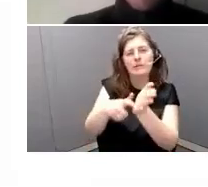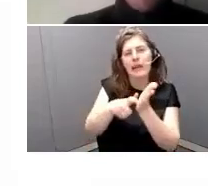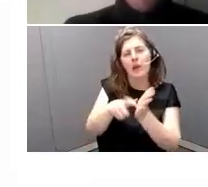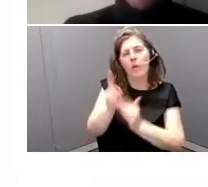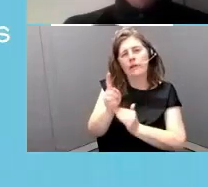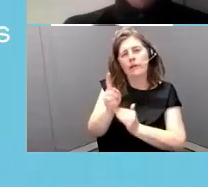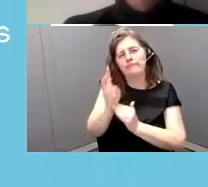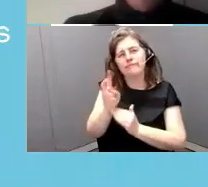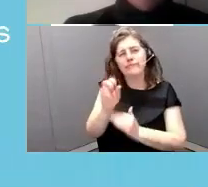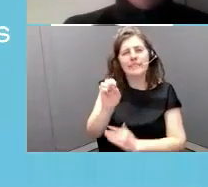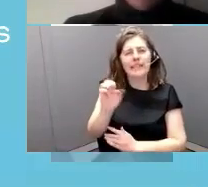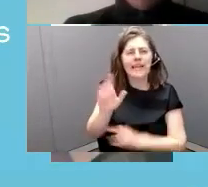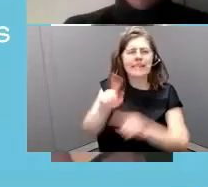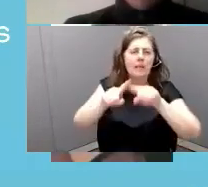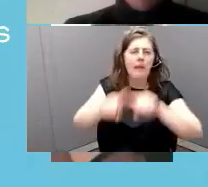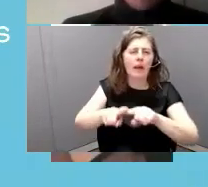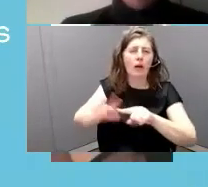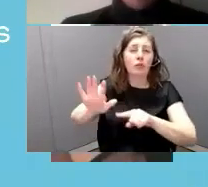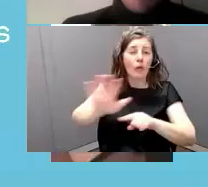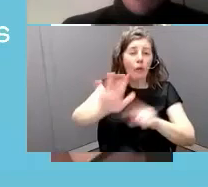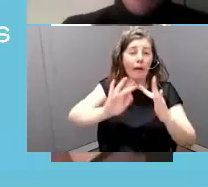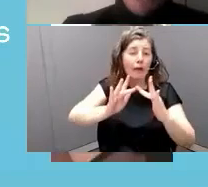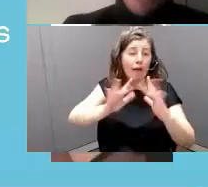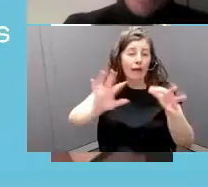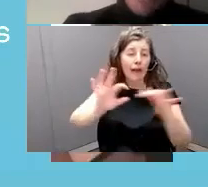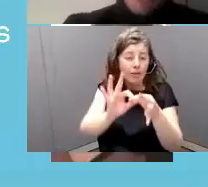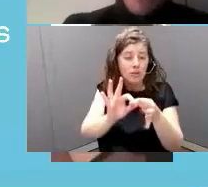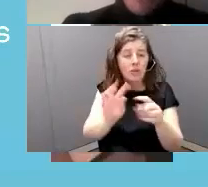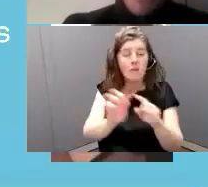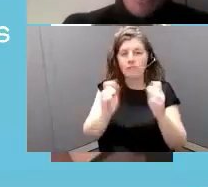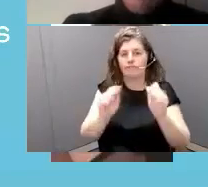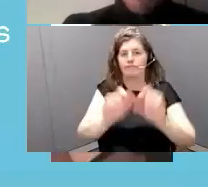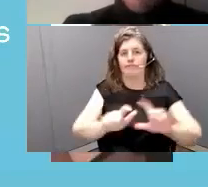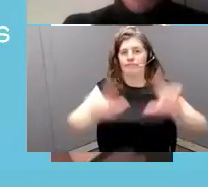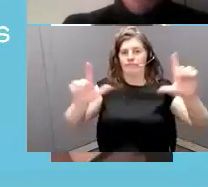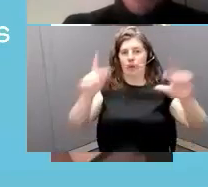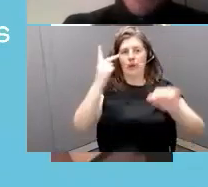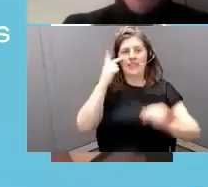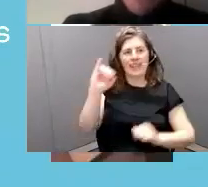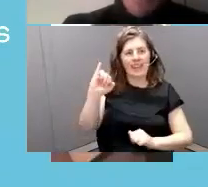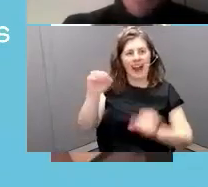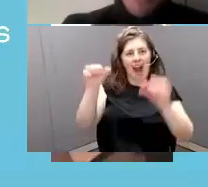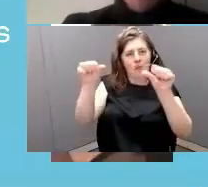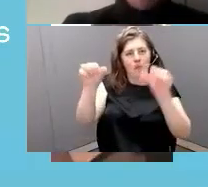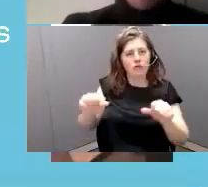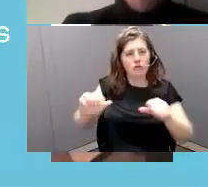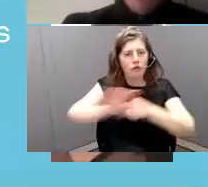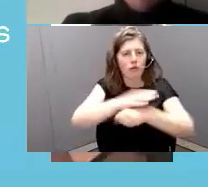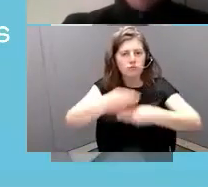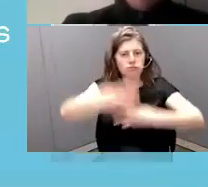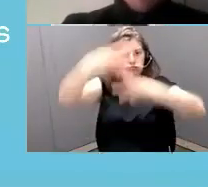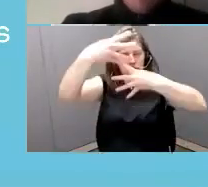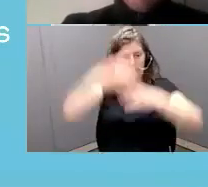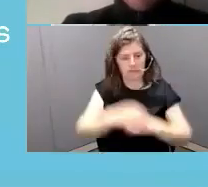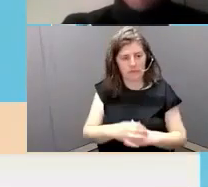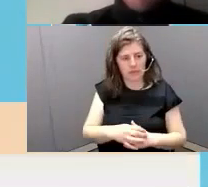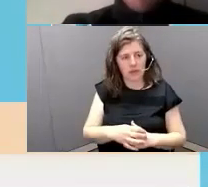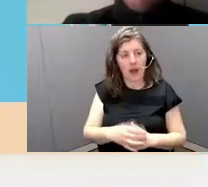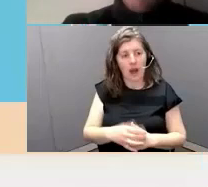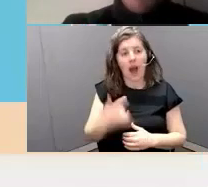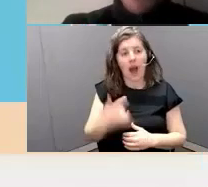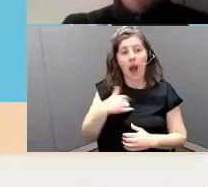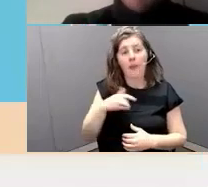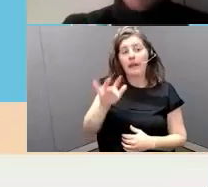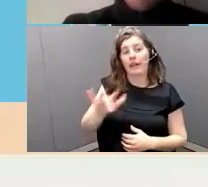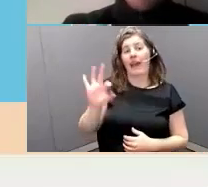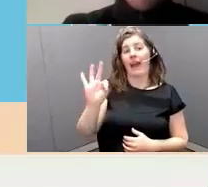depending on your internet connection. But here we see the iPoster in its entirety. I'm going to click F11 to